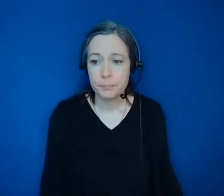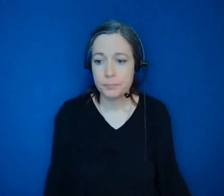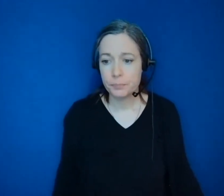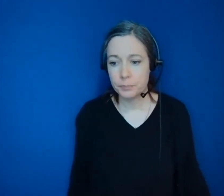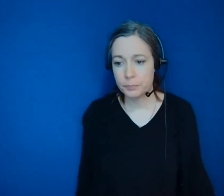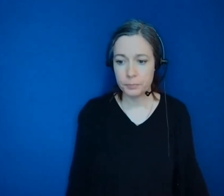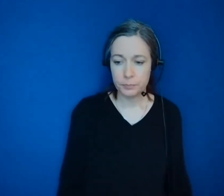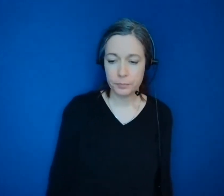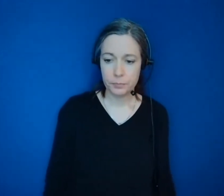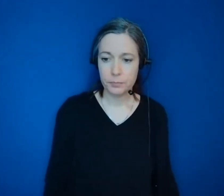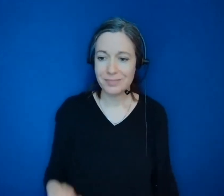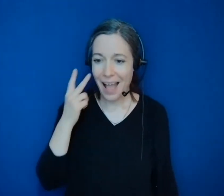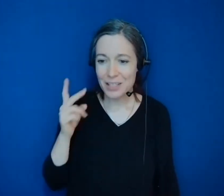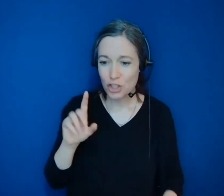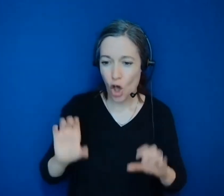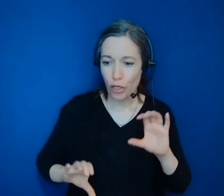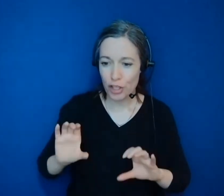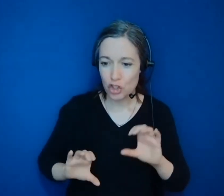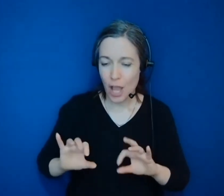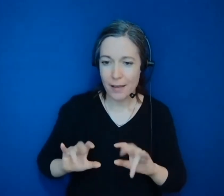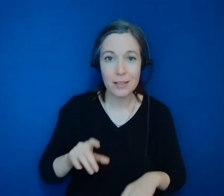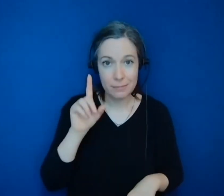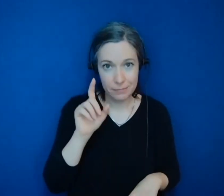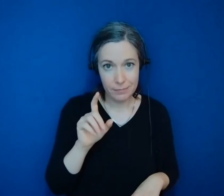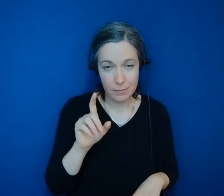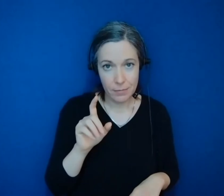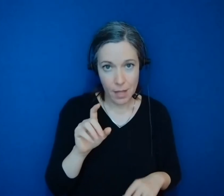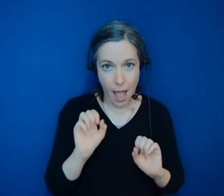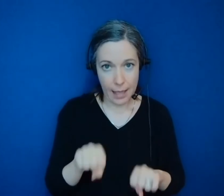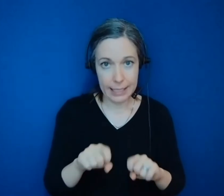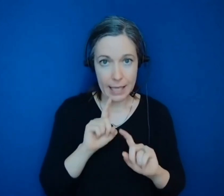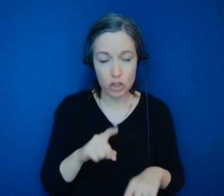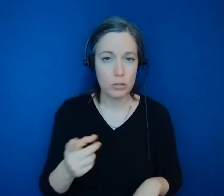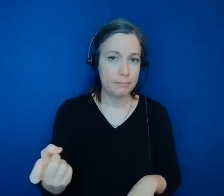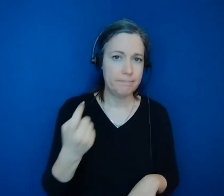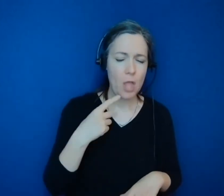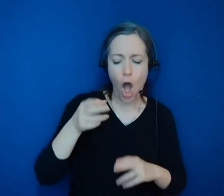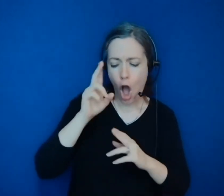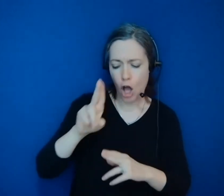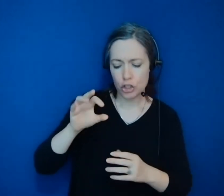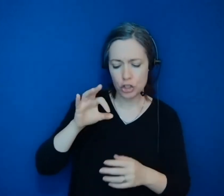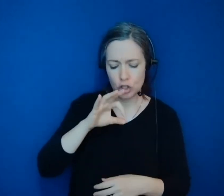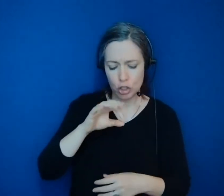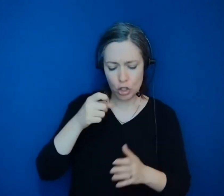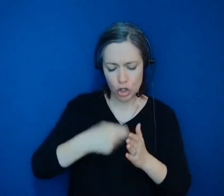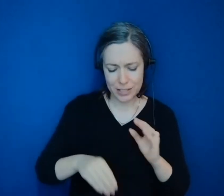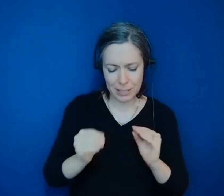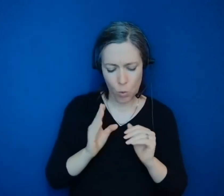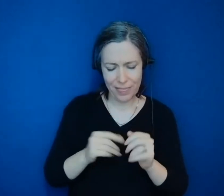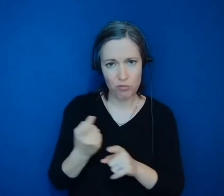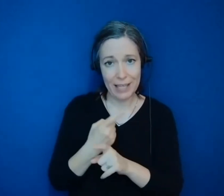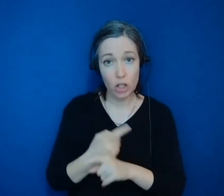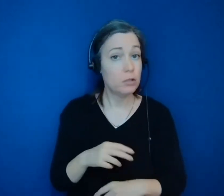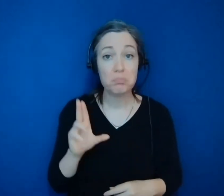So I saw a quick question come in that I can answer asking if honors courses cost more than regular ones, and the answer to that is no